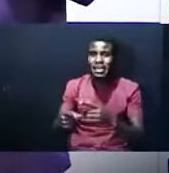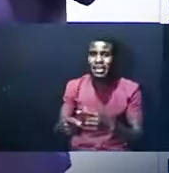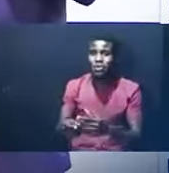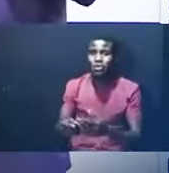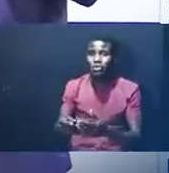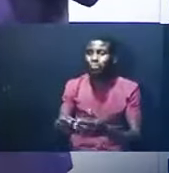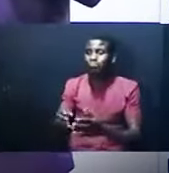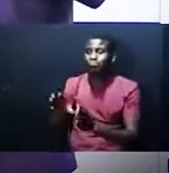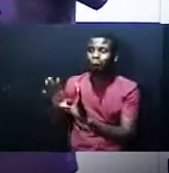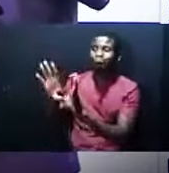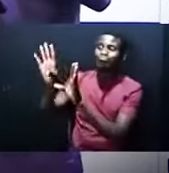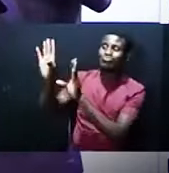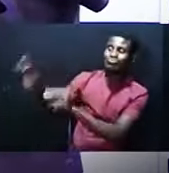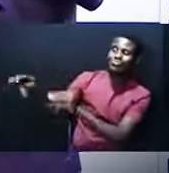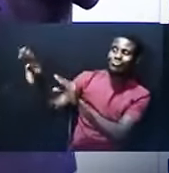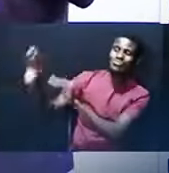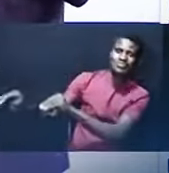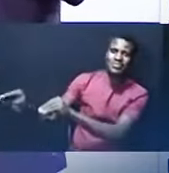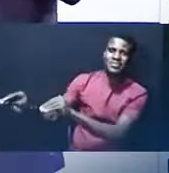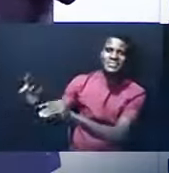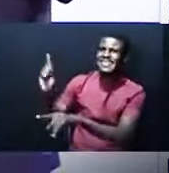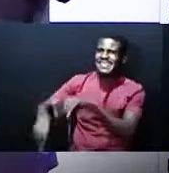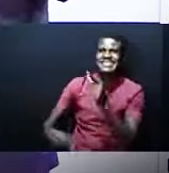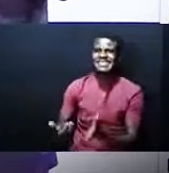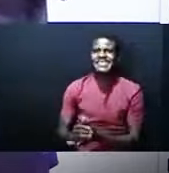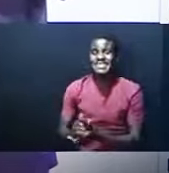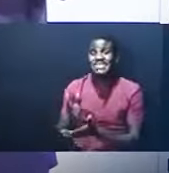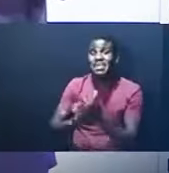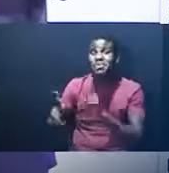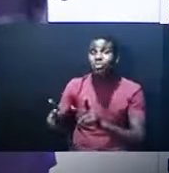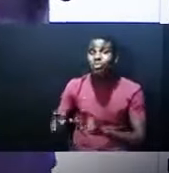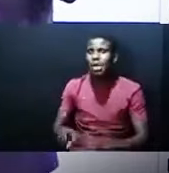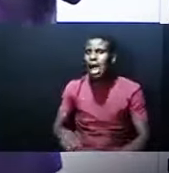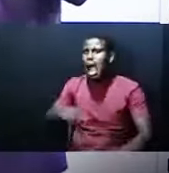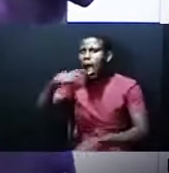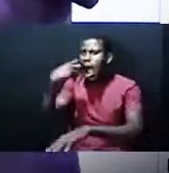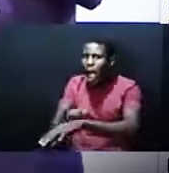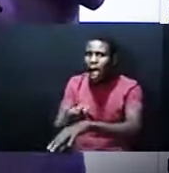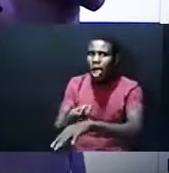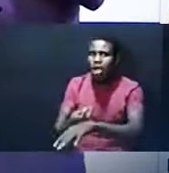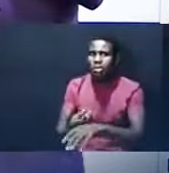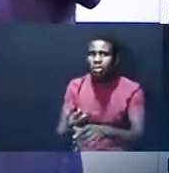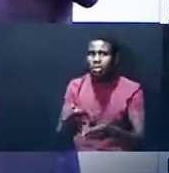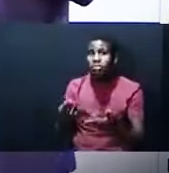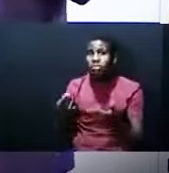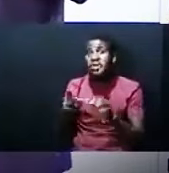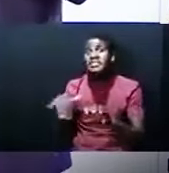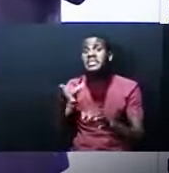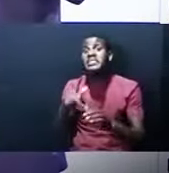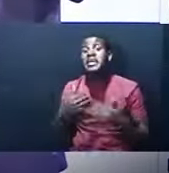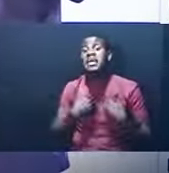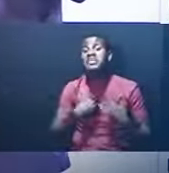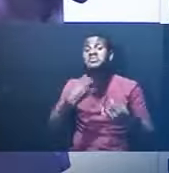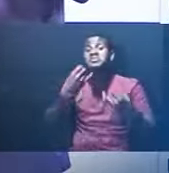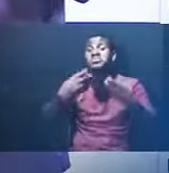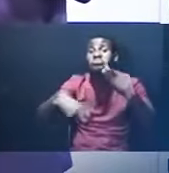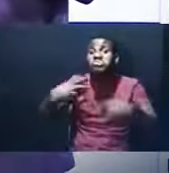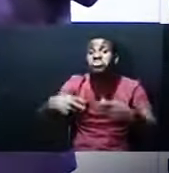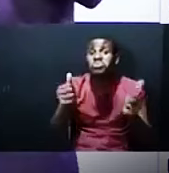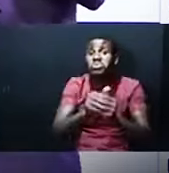Now, there are some tough guys. When they pick a grudge against you,